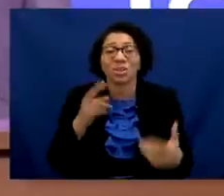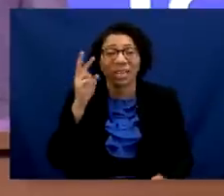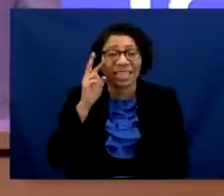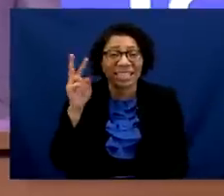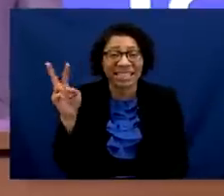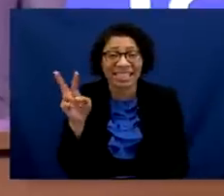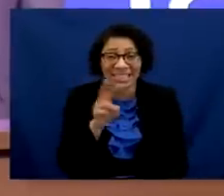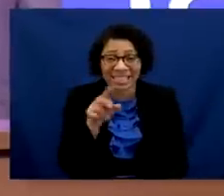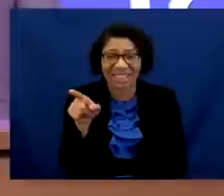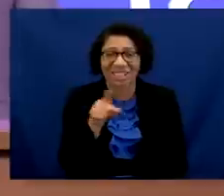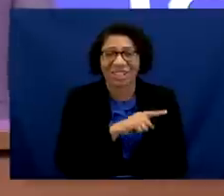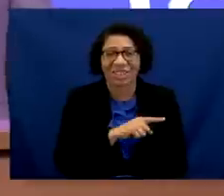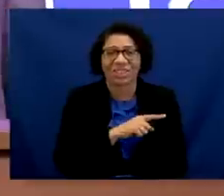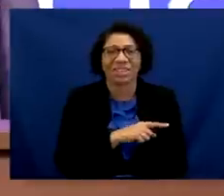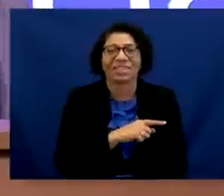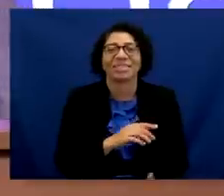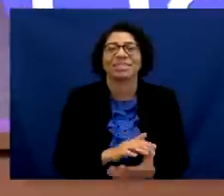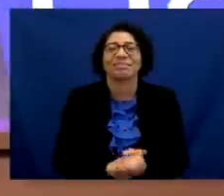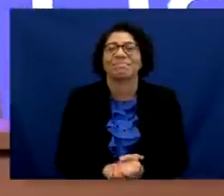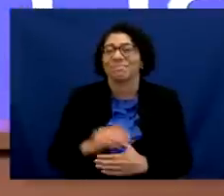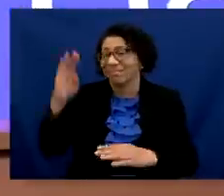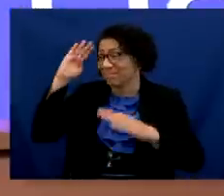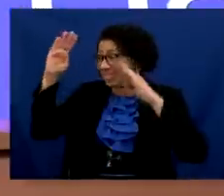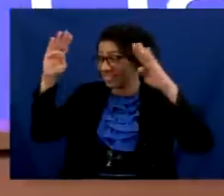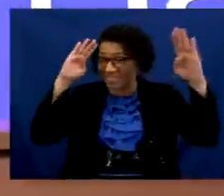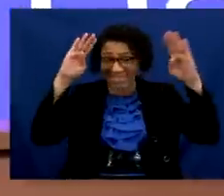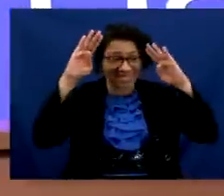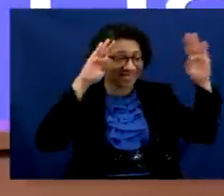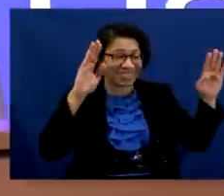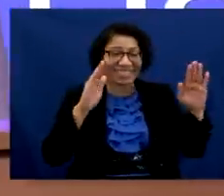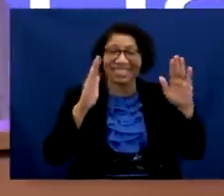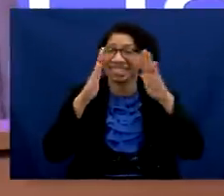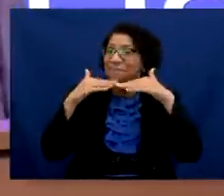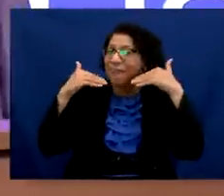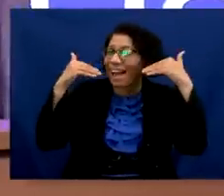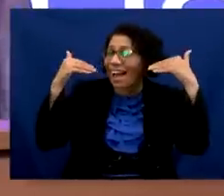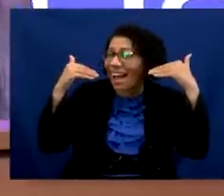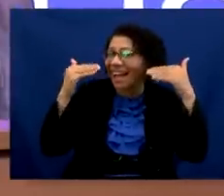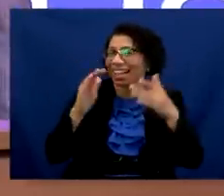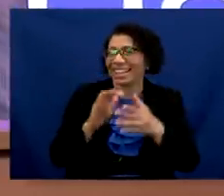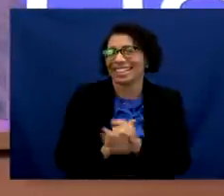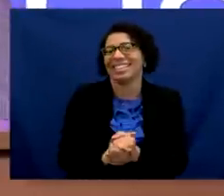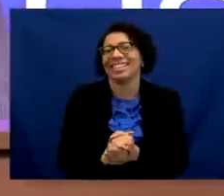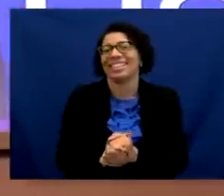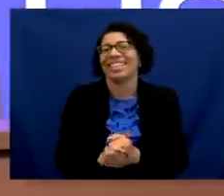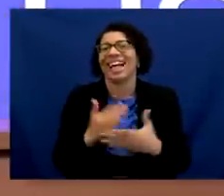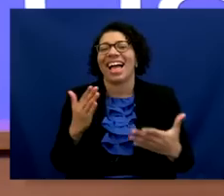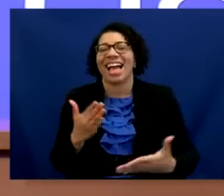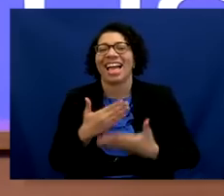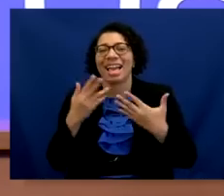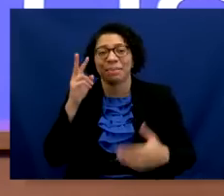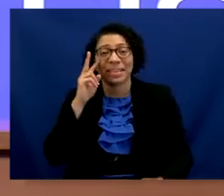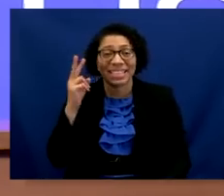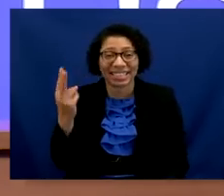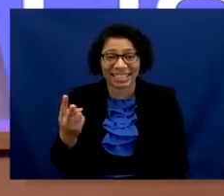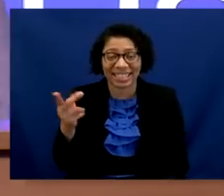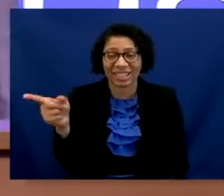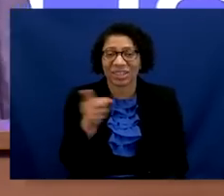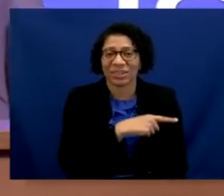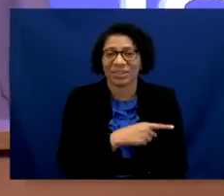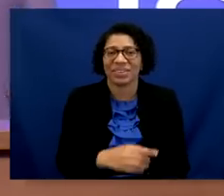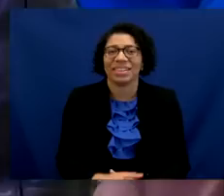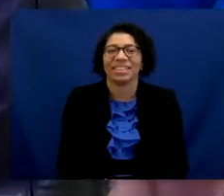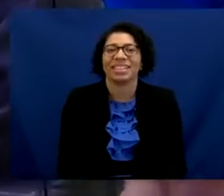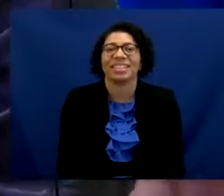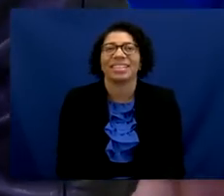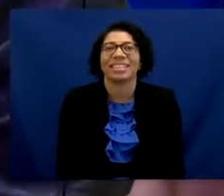this Sunday. Look at someone close to you and just smile at them with your eyes. Let them know that you're delighted to see them on this Sunday. We welcome all of our friends